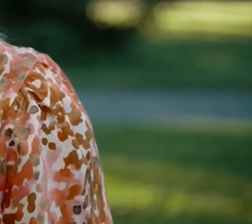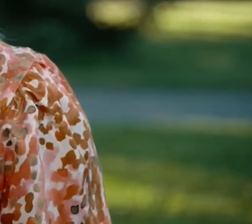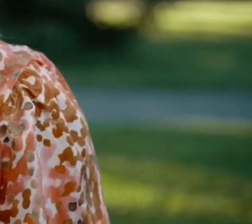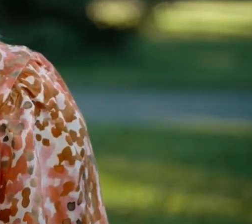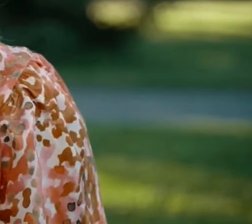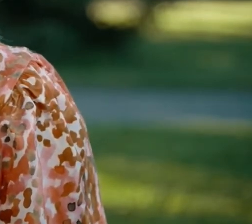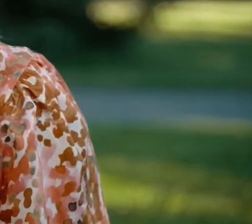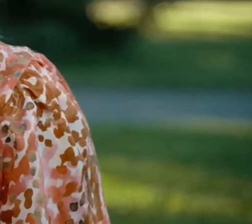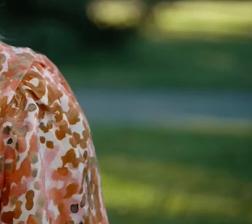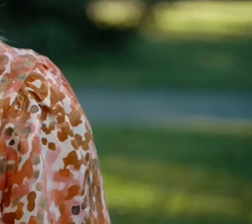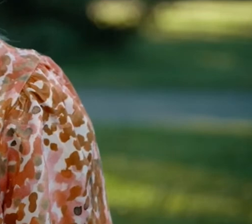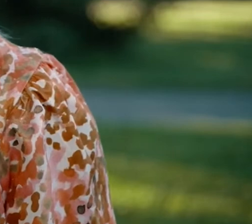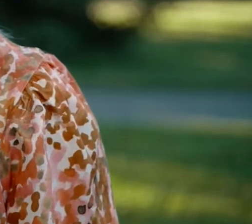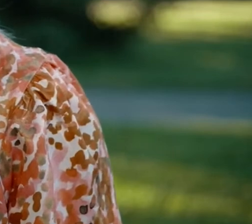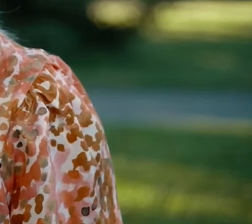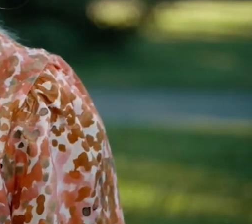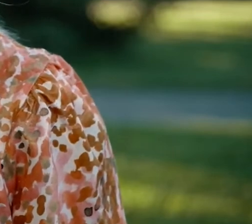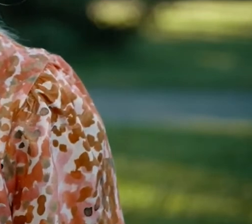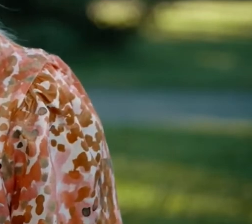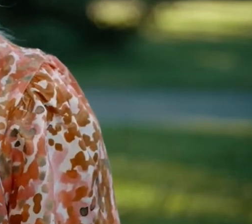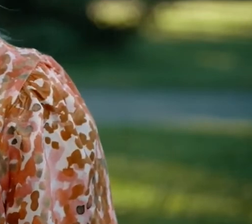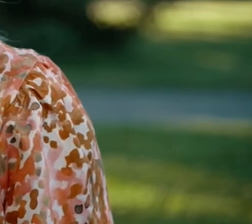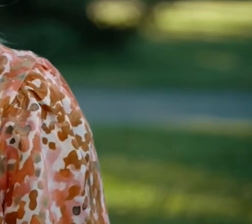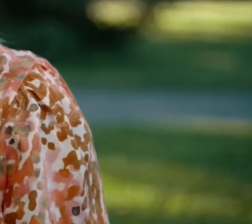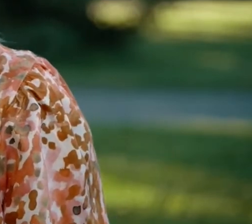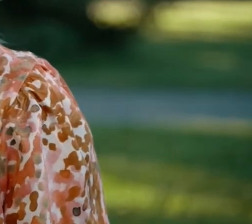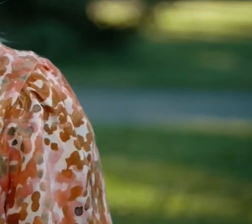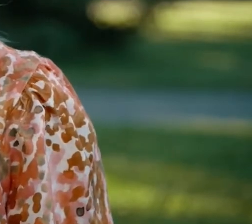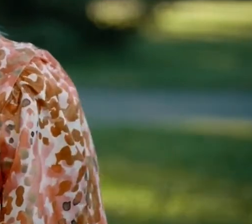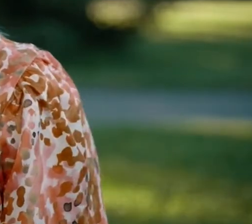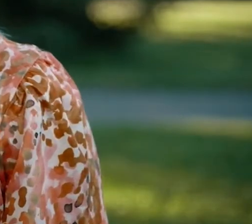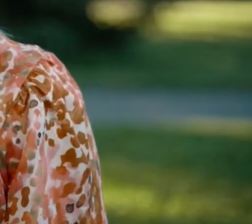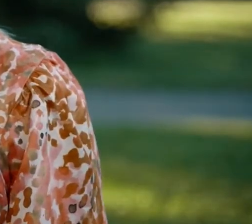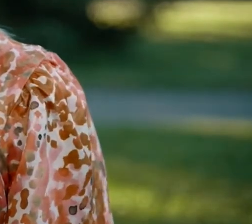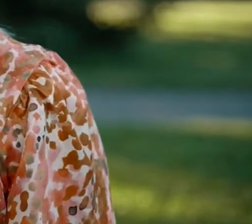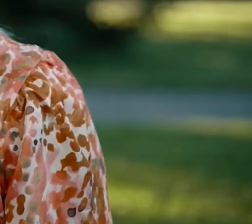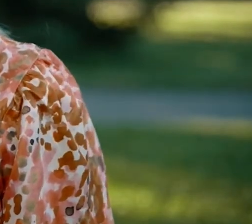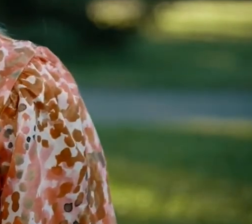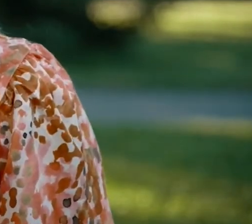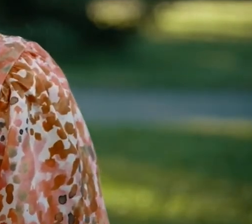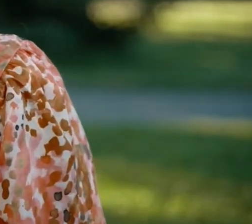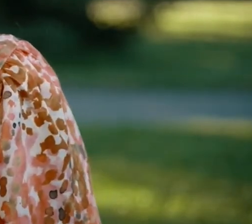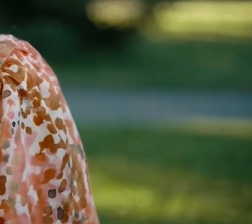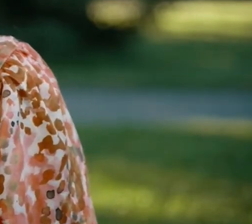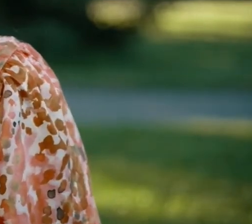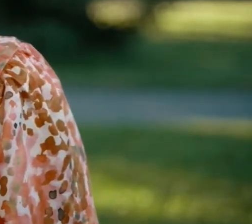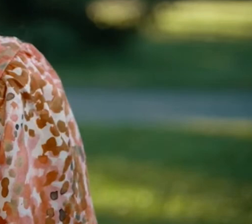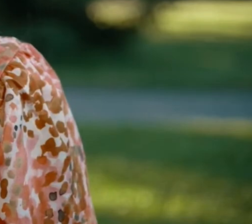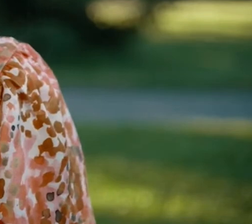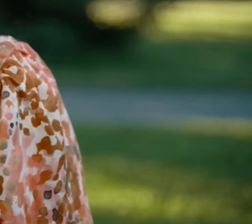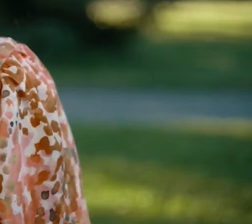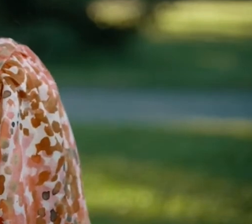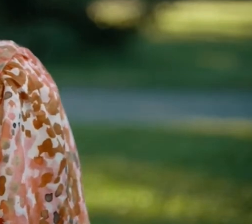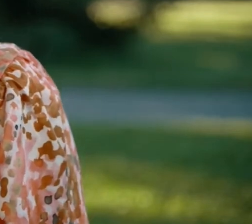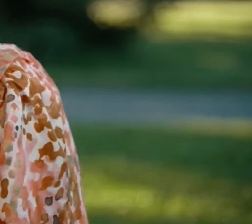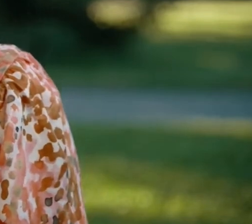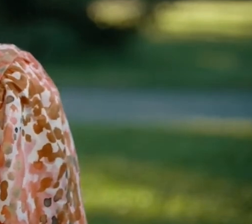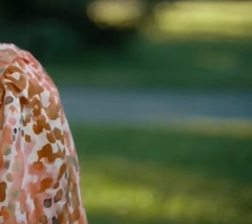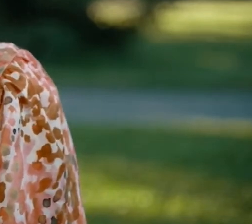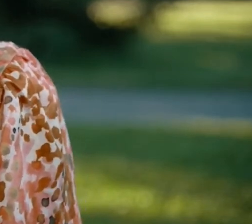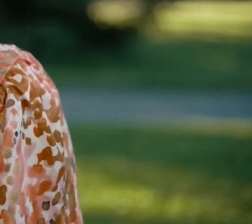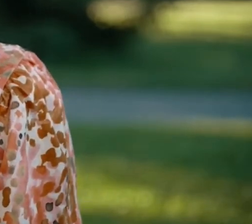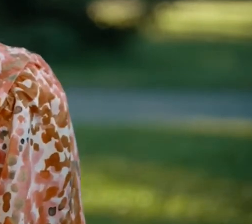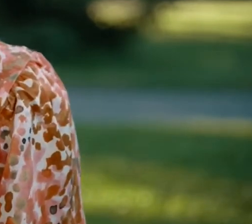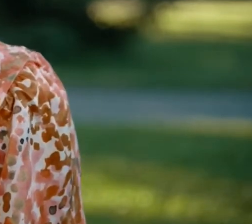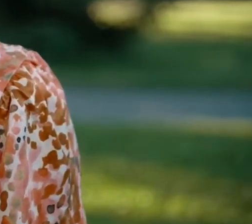and sea areas should globally be taken into protection by 2030. National biodiversity strategies and action plans